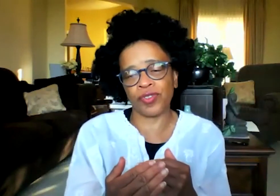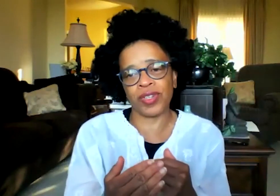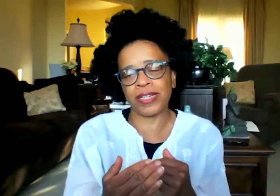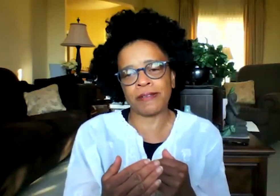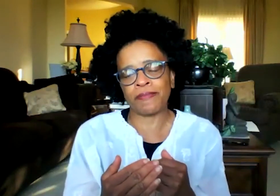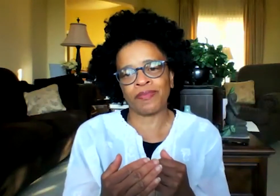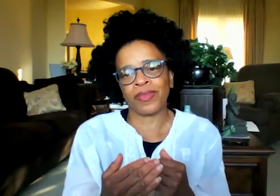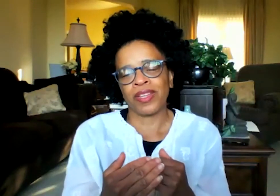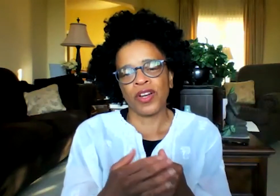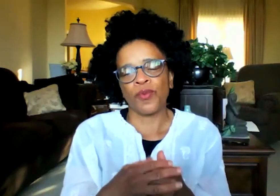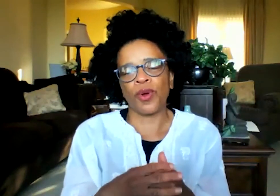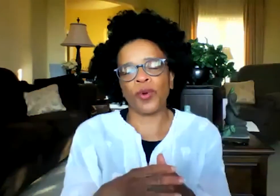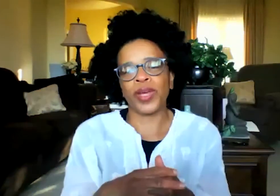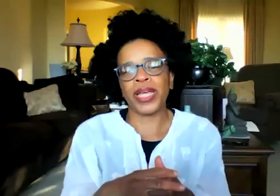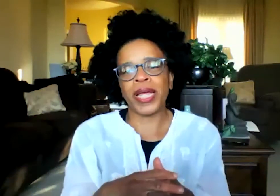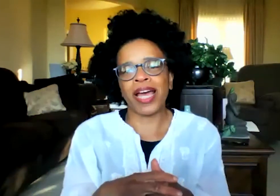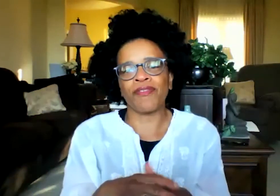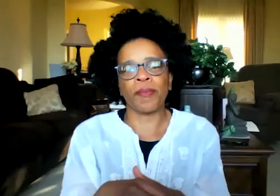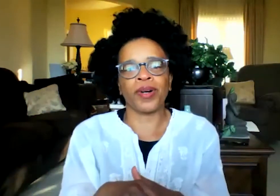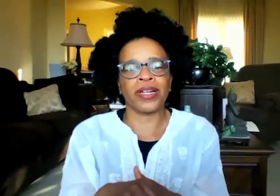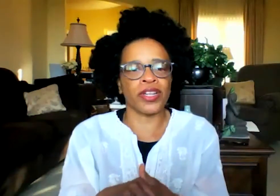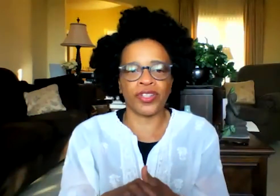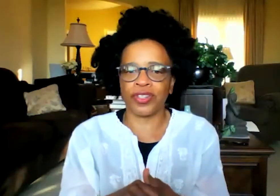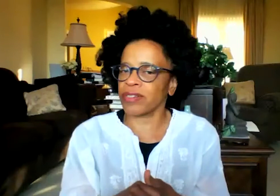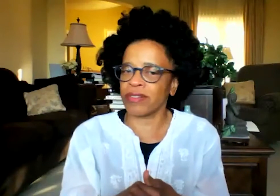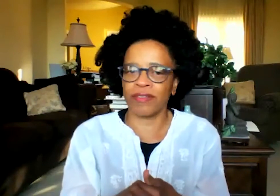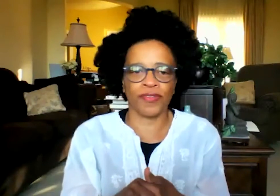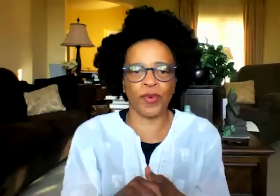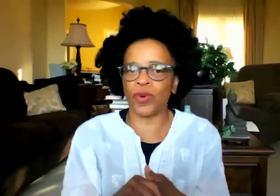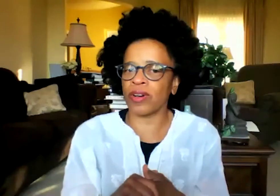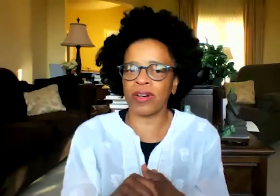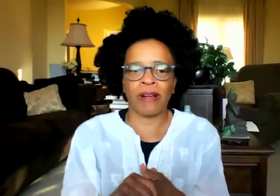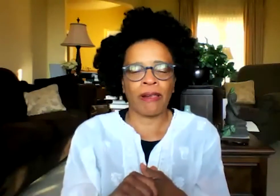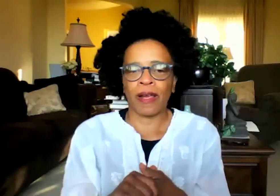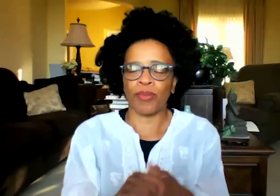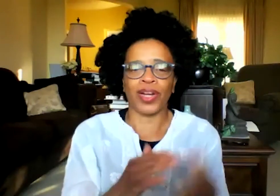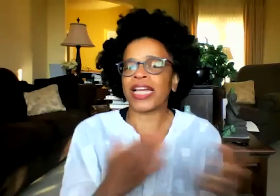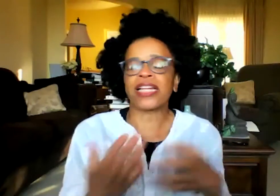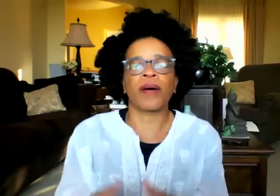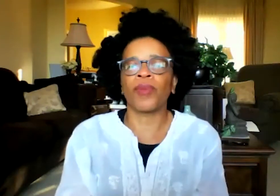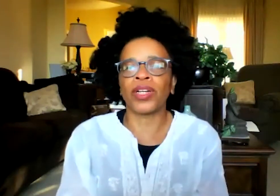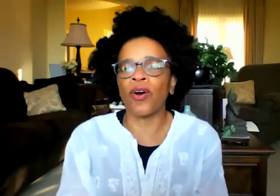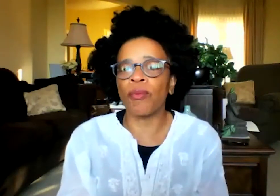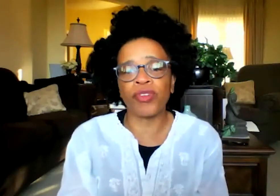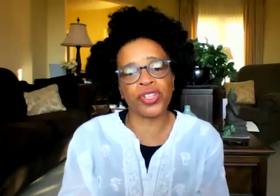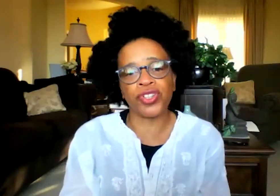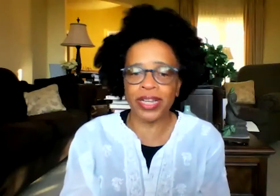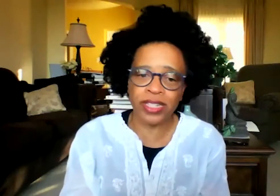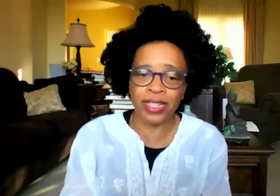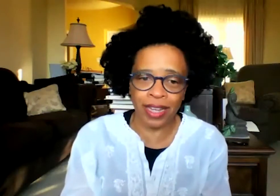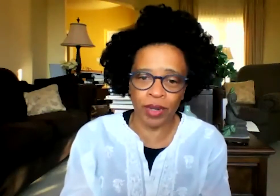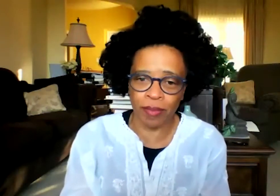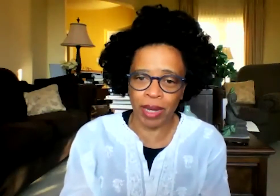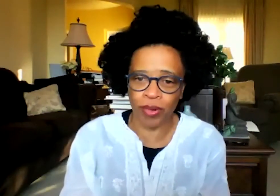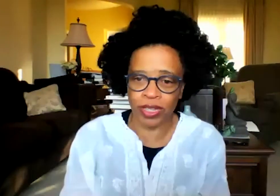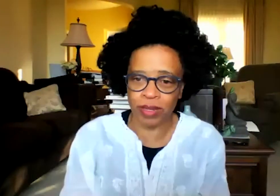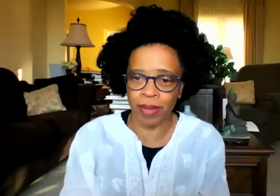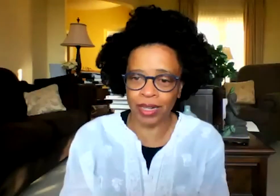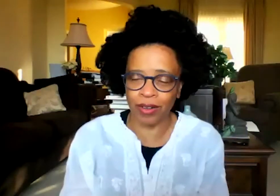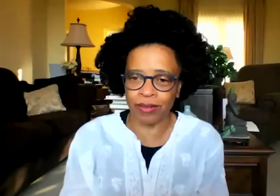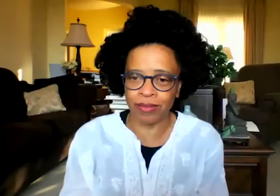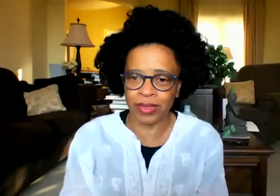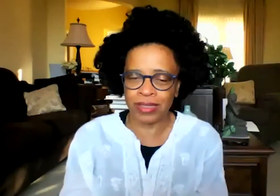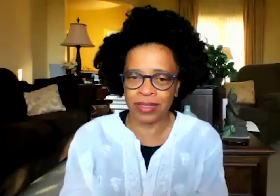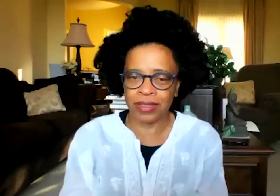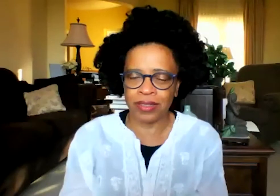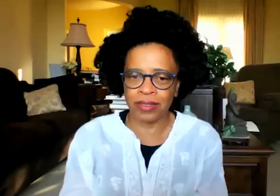other on the street? Were we ever punished for bringing someone home or suggesting that we might bring